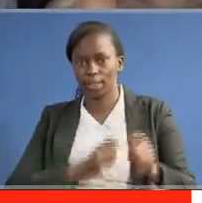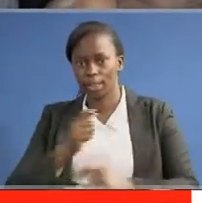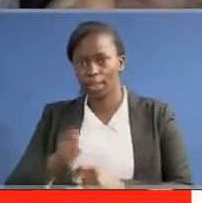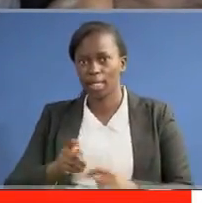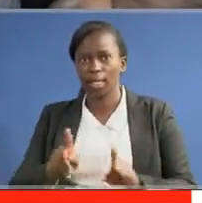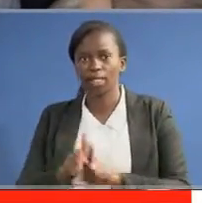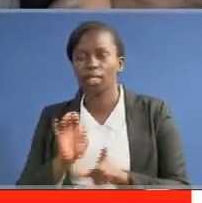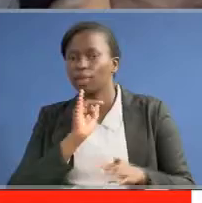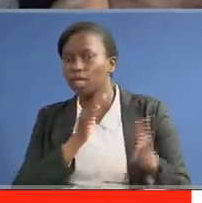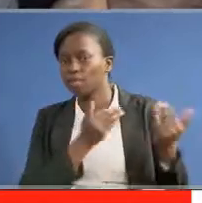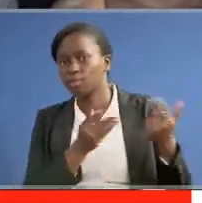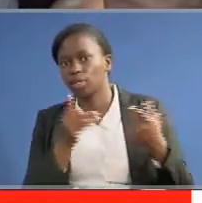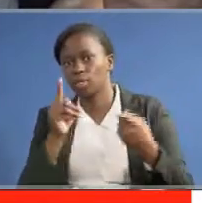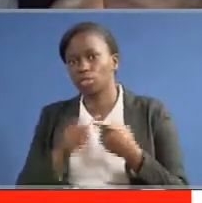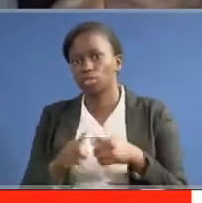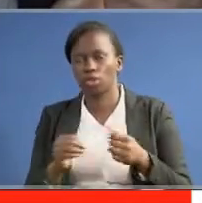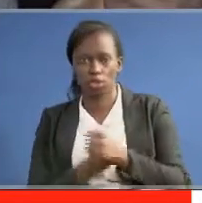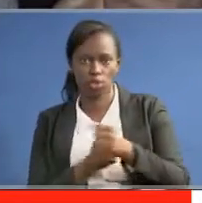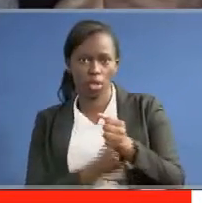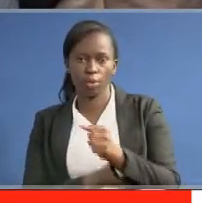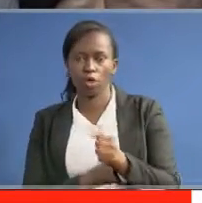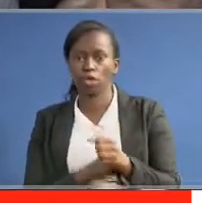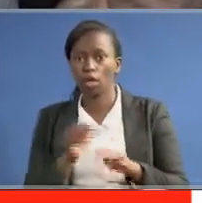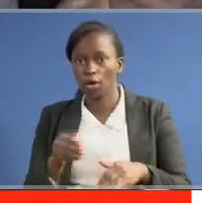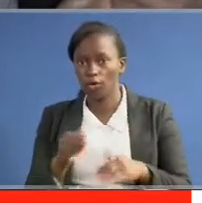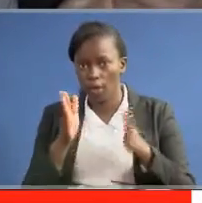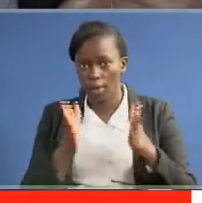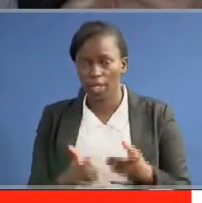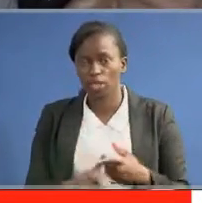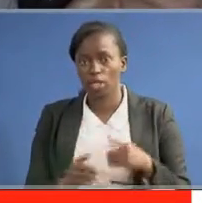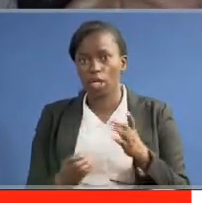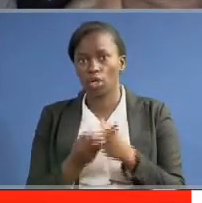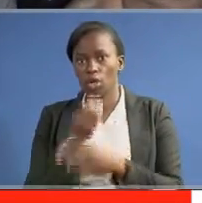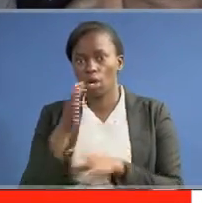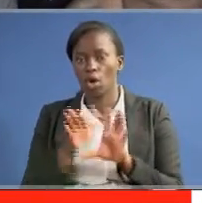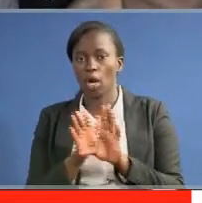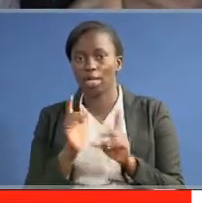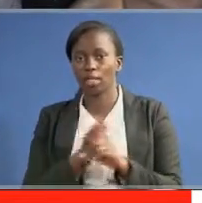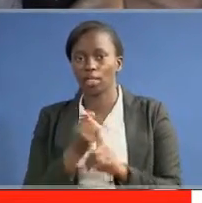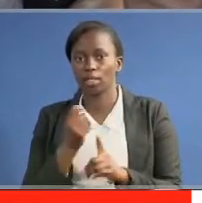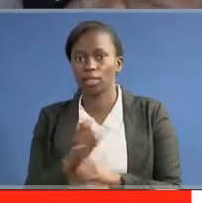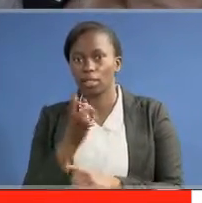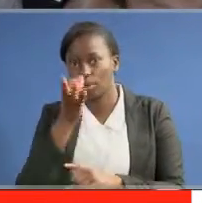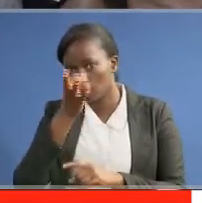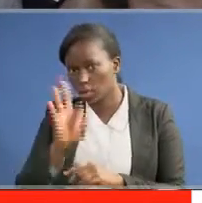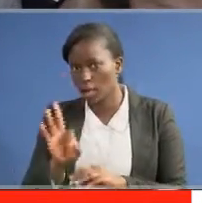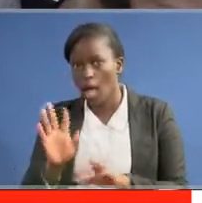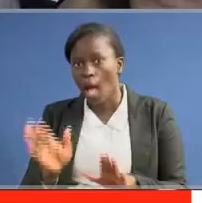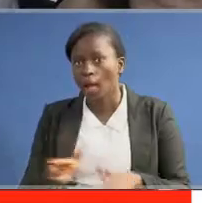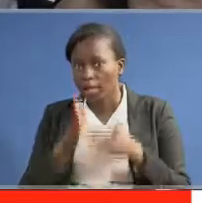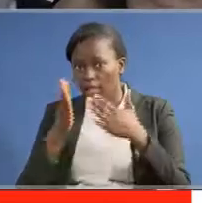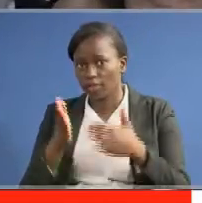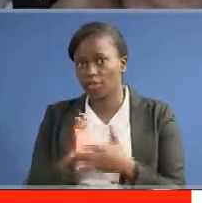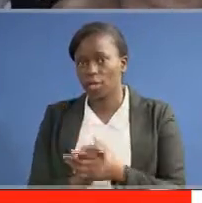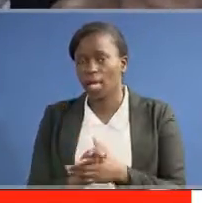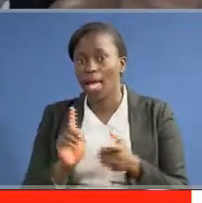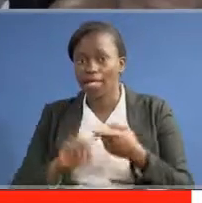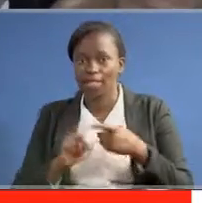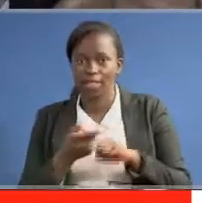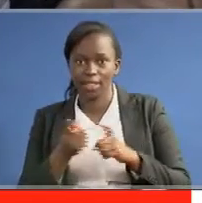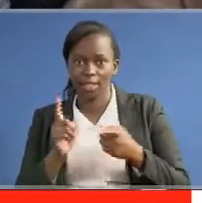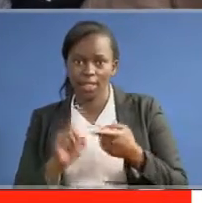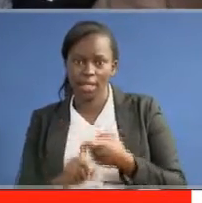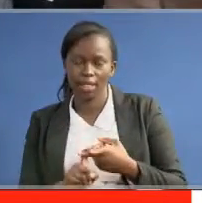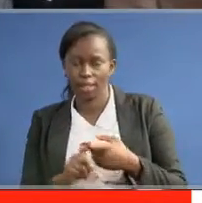is expected to support farmers to grow in terms of providing standard